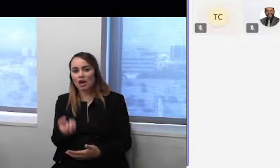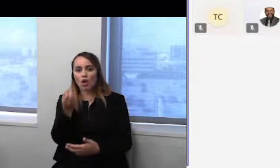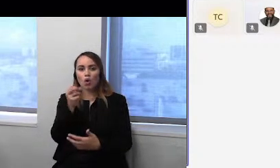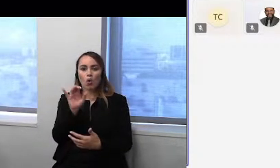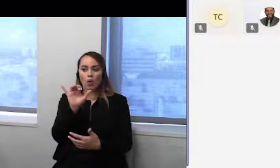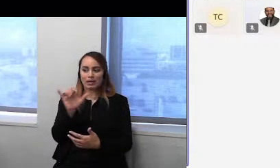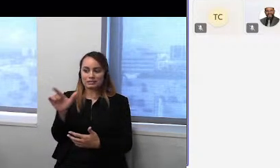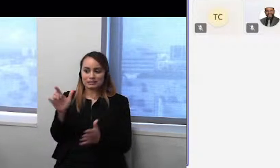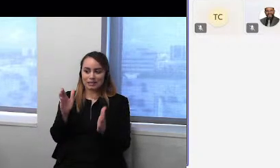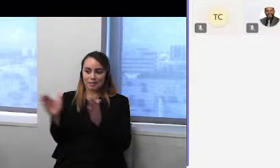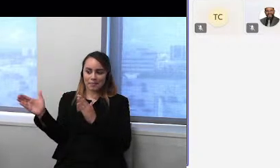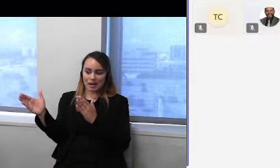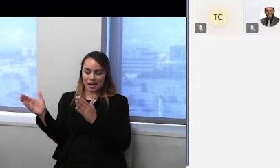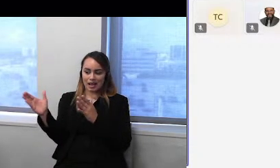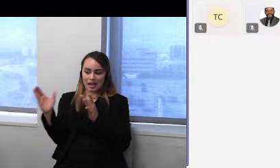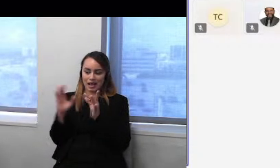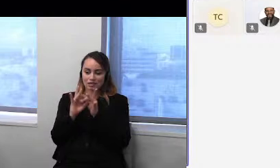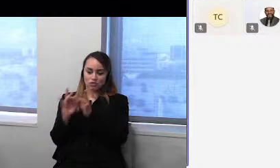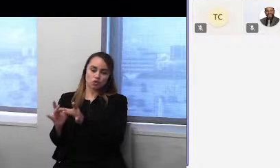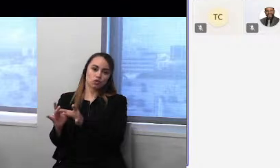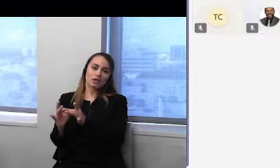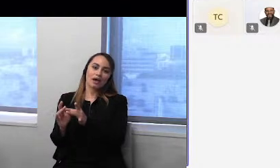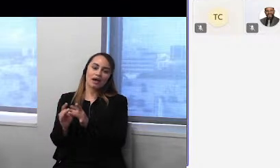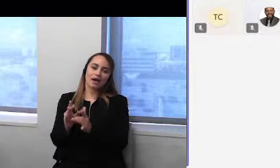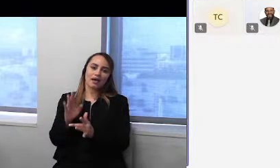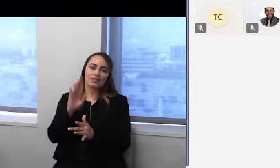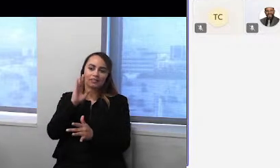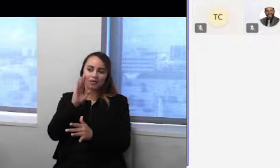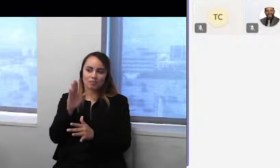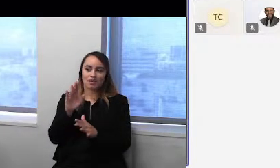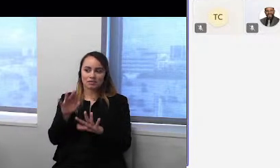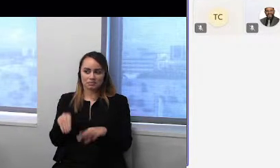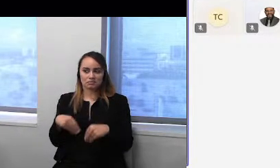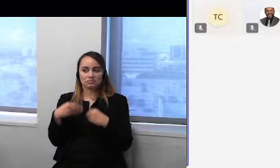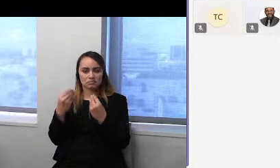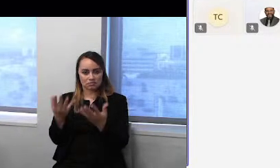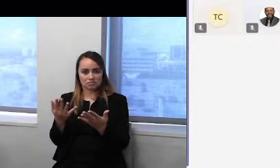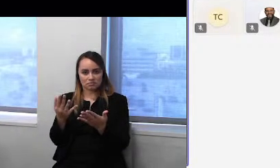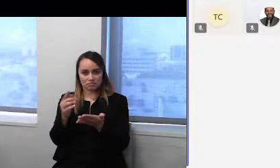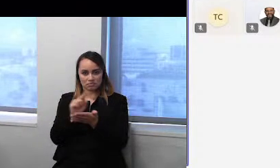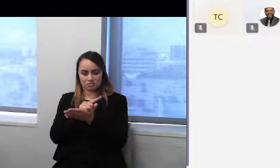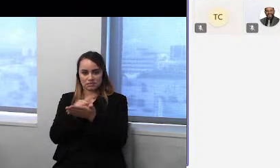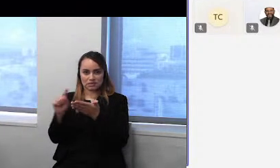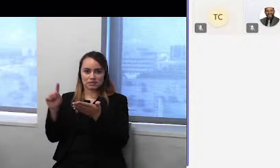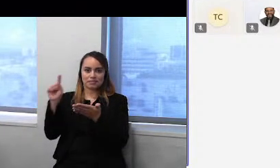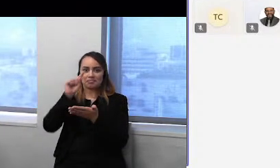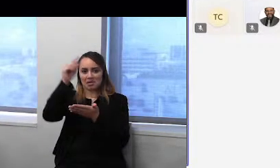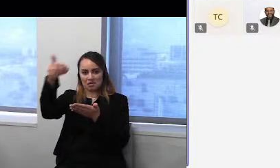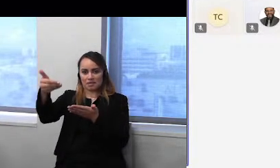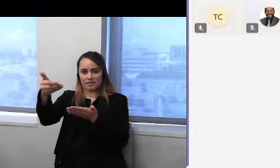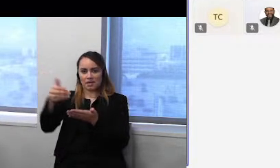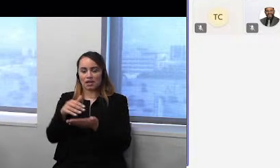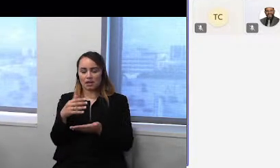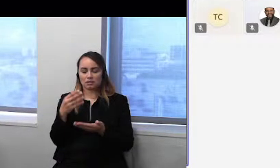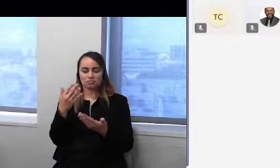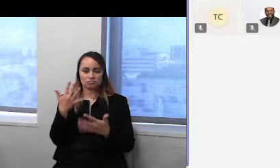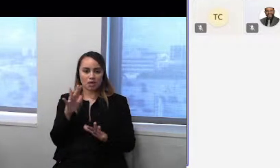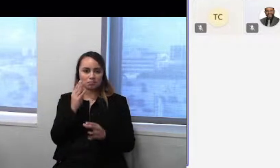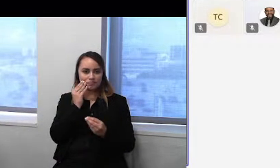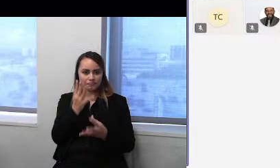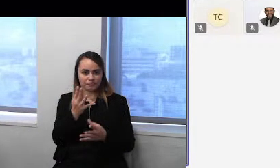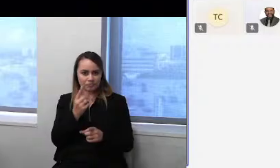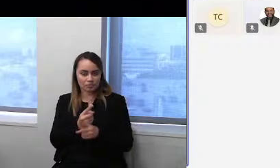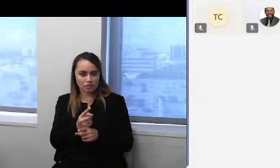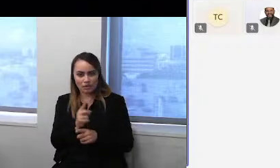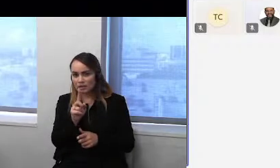is going to be turned in next week. Did I get it right? It's next week.